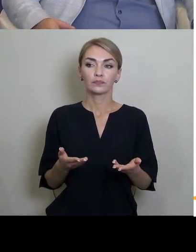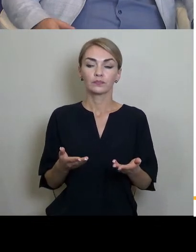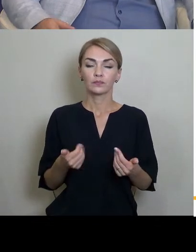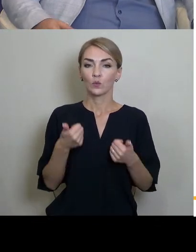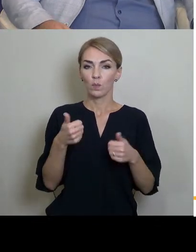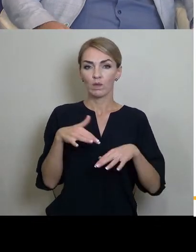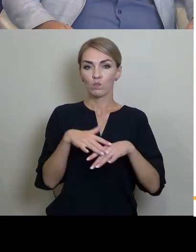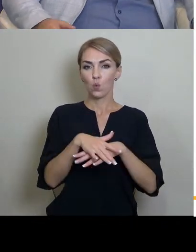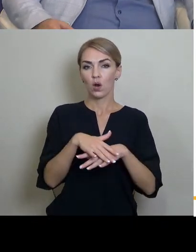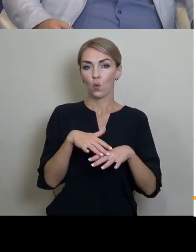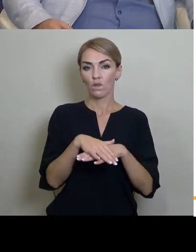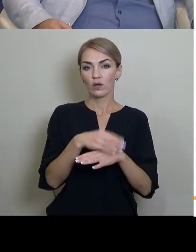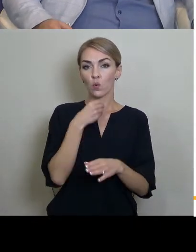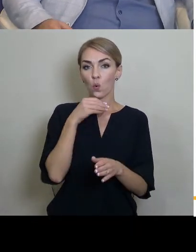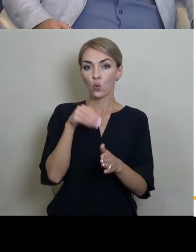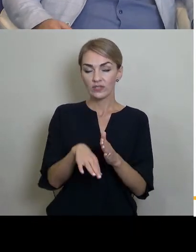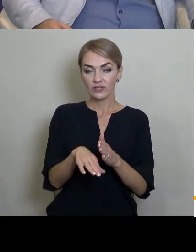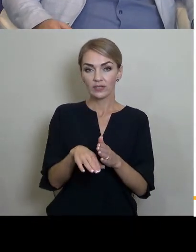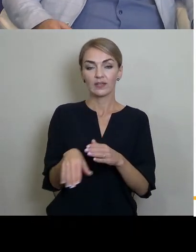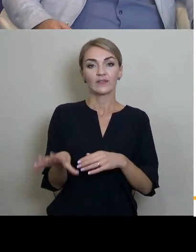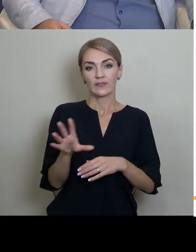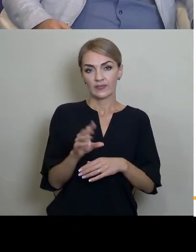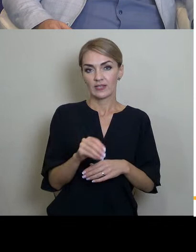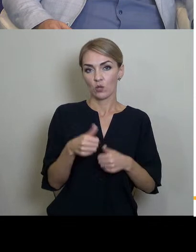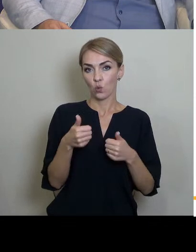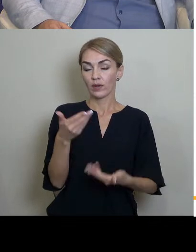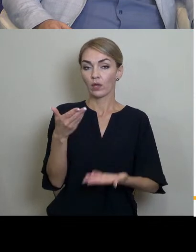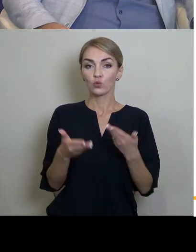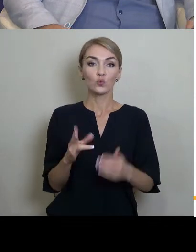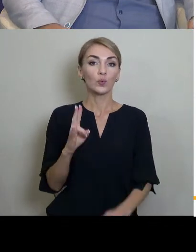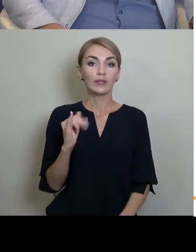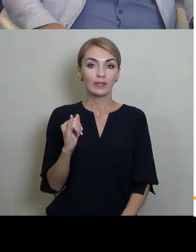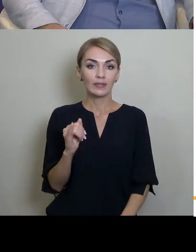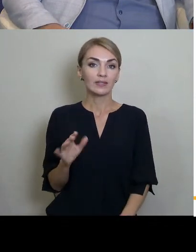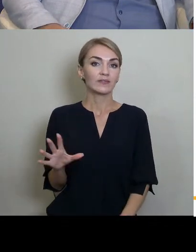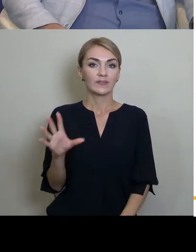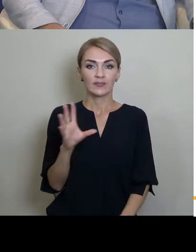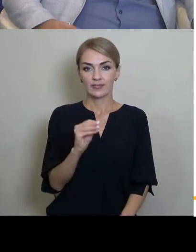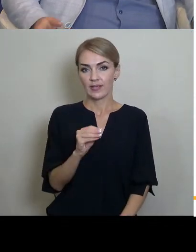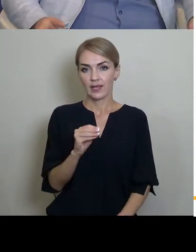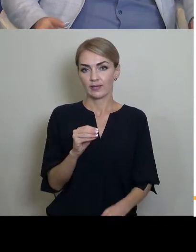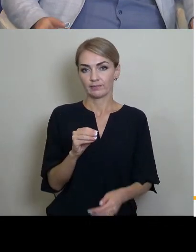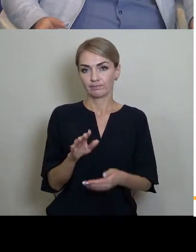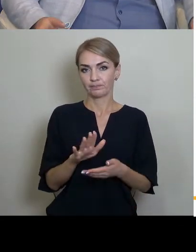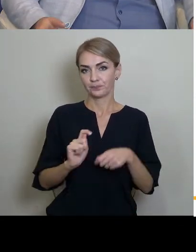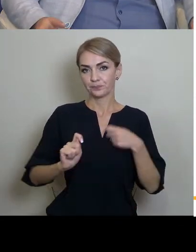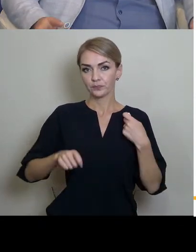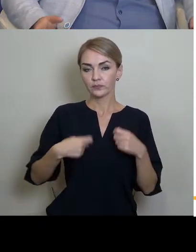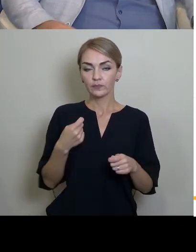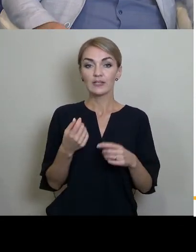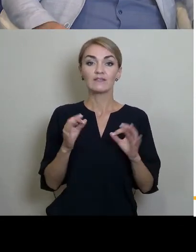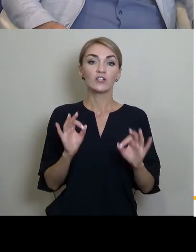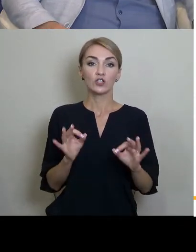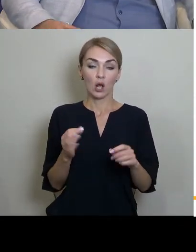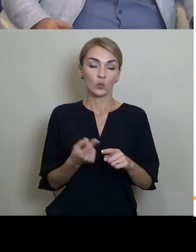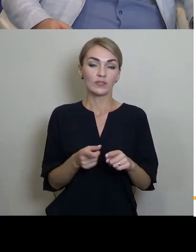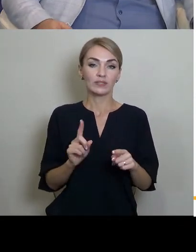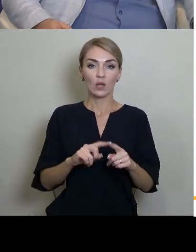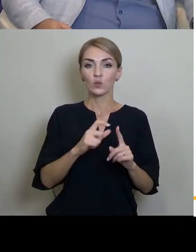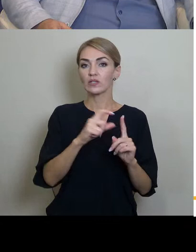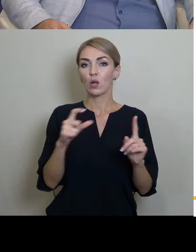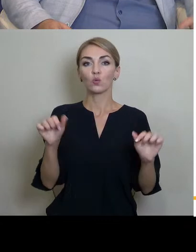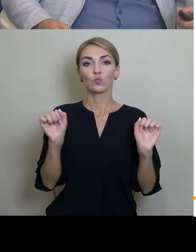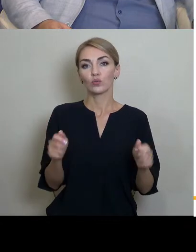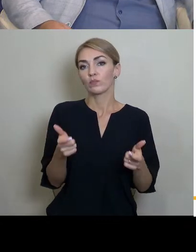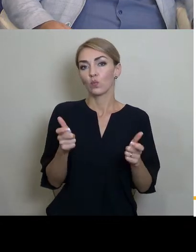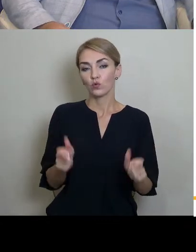if constituencies are well delineated and votes are well counted, then everything's okay. If not, then everything